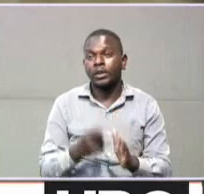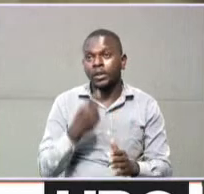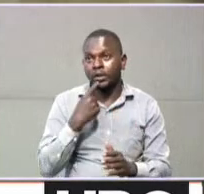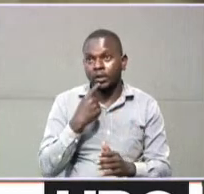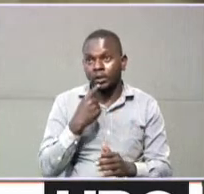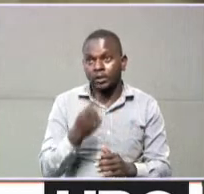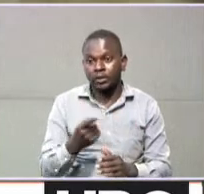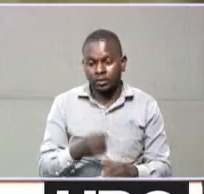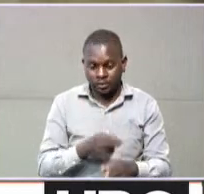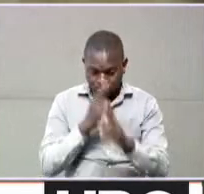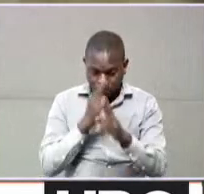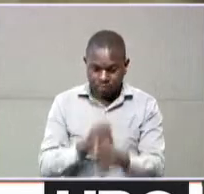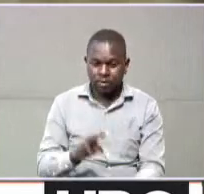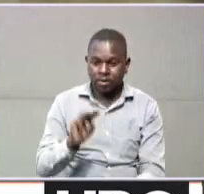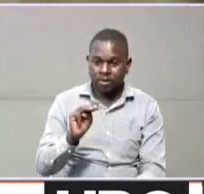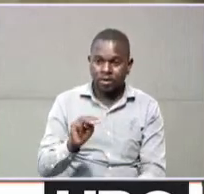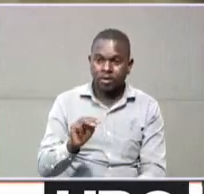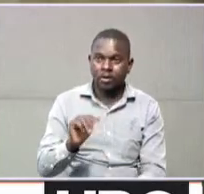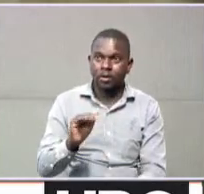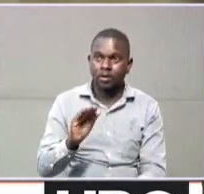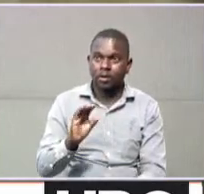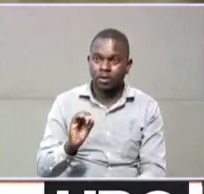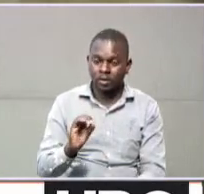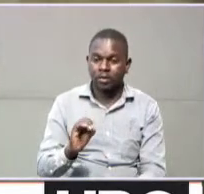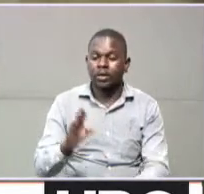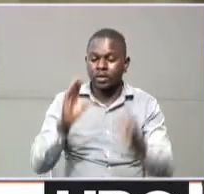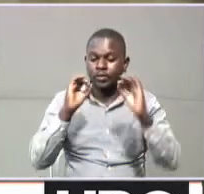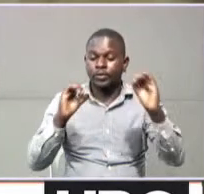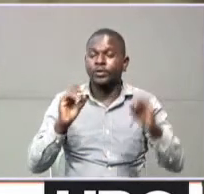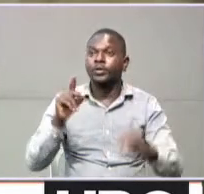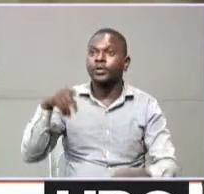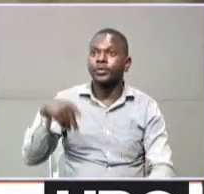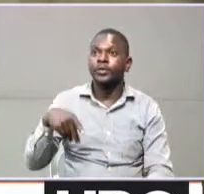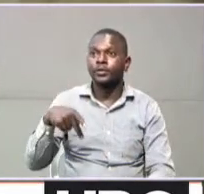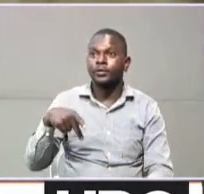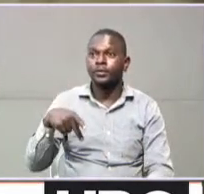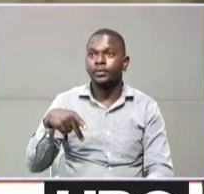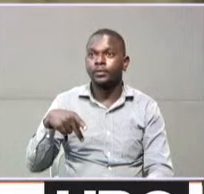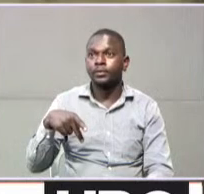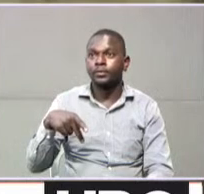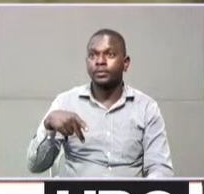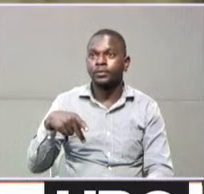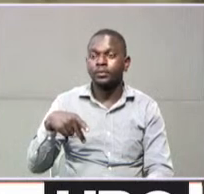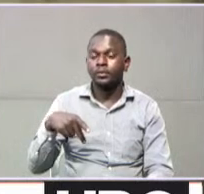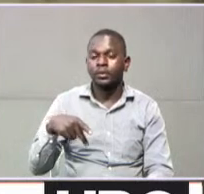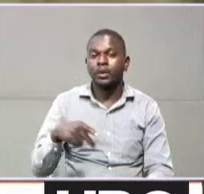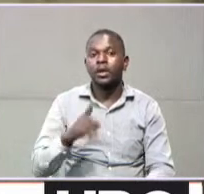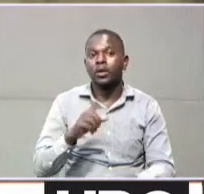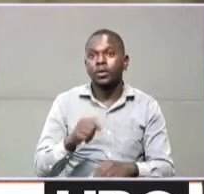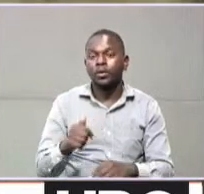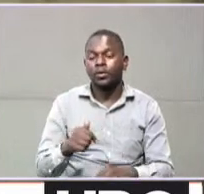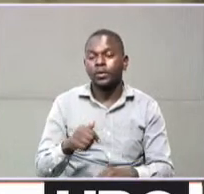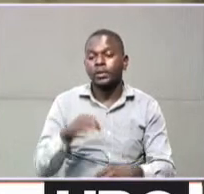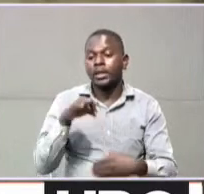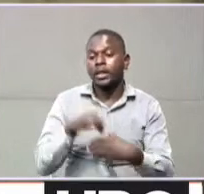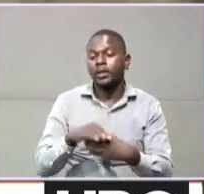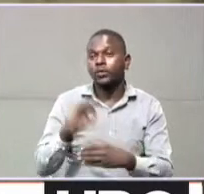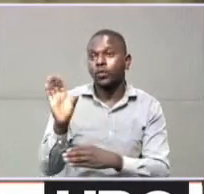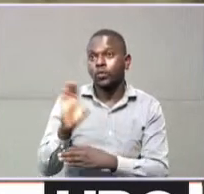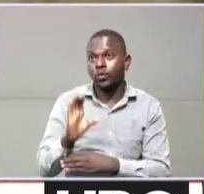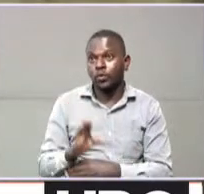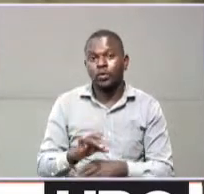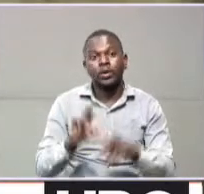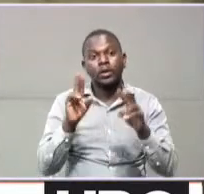say that the honorary omaha is holding out as a president of dp when the electoral commission